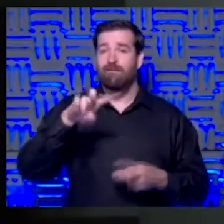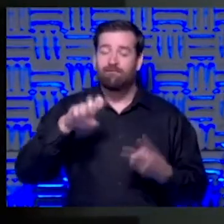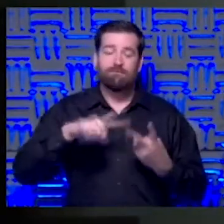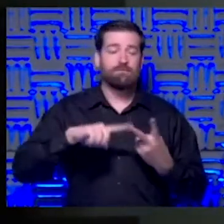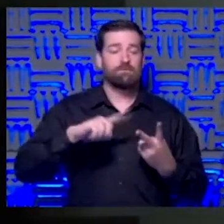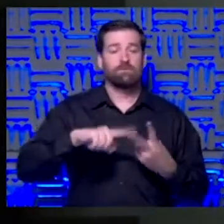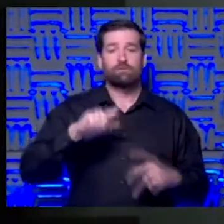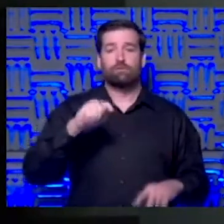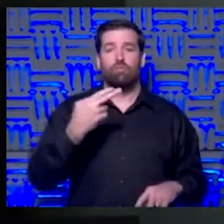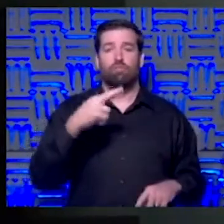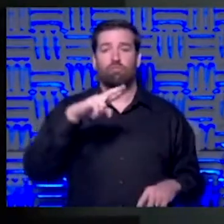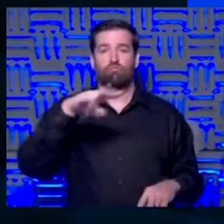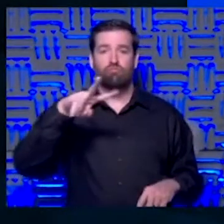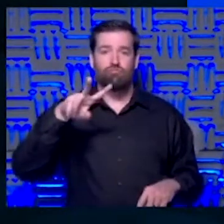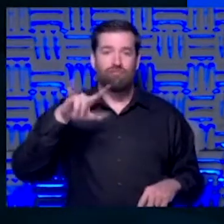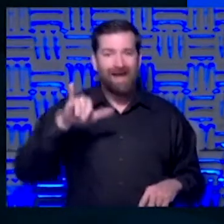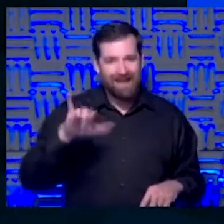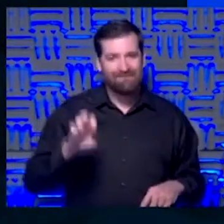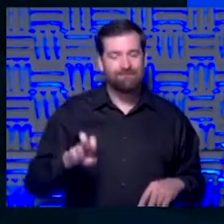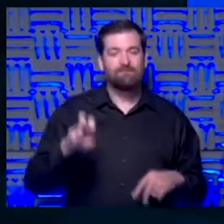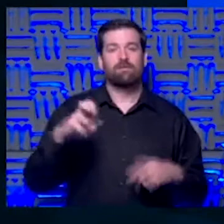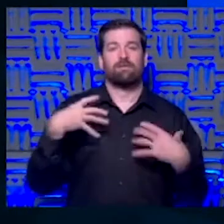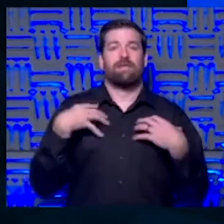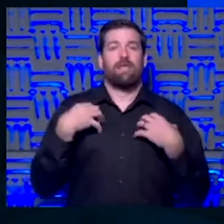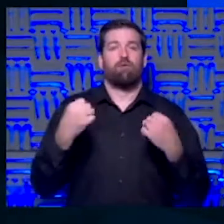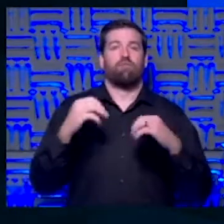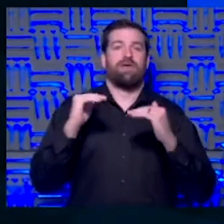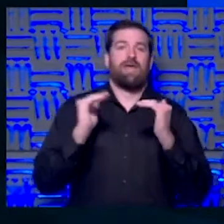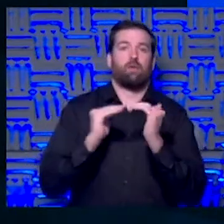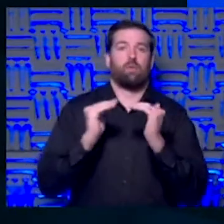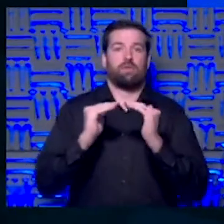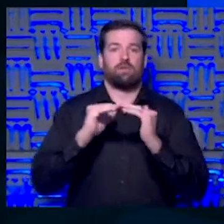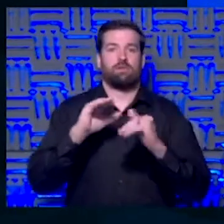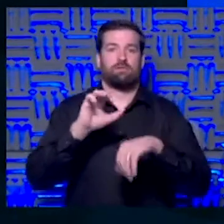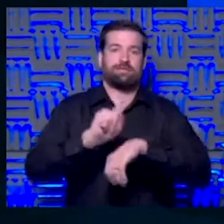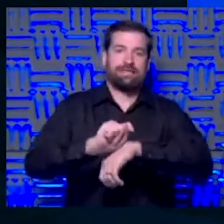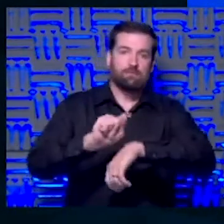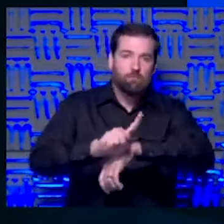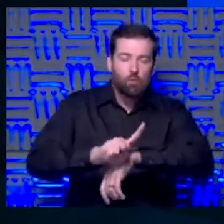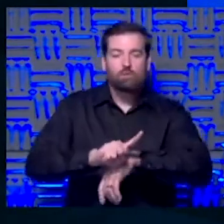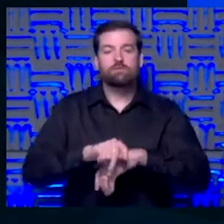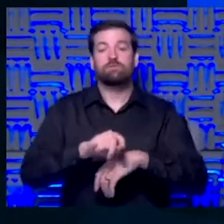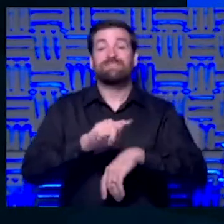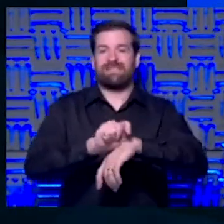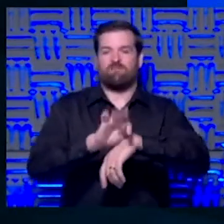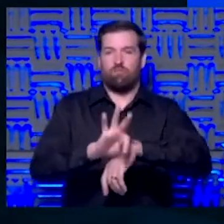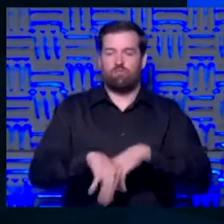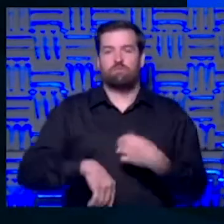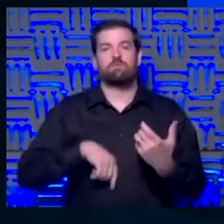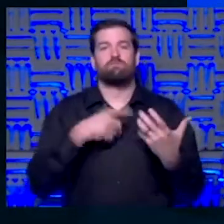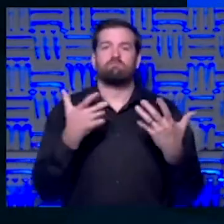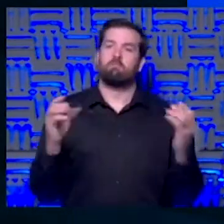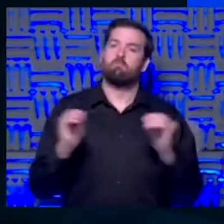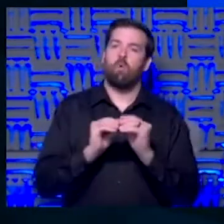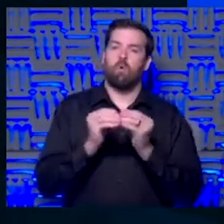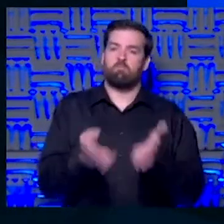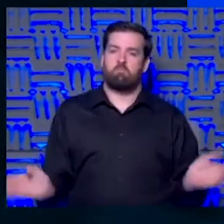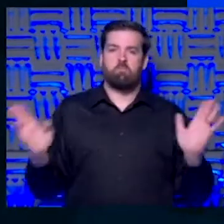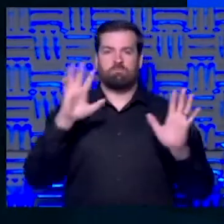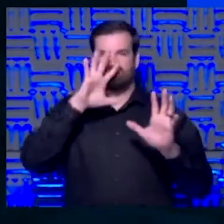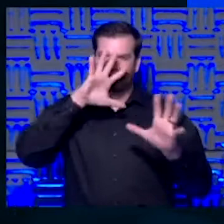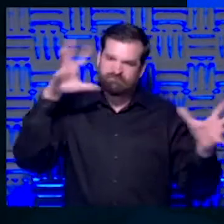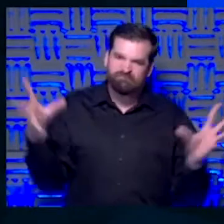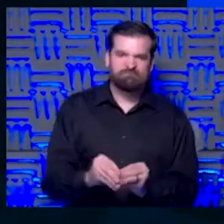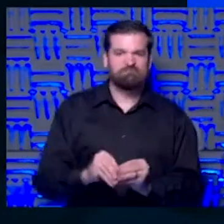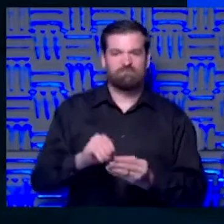Task Force work that is occurring, and then seeing how we can layer on top of that so that we have a more comprehensive approach. such